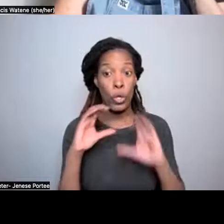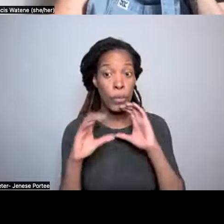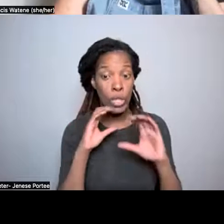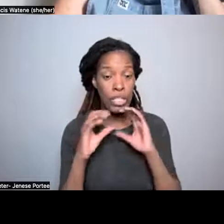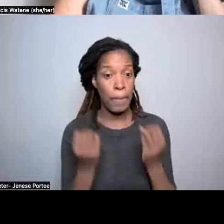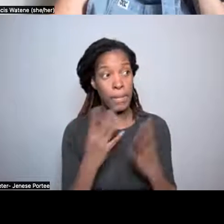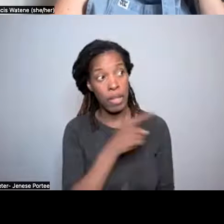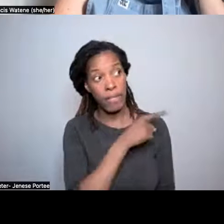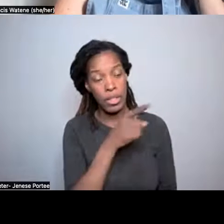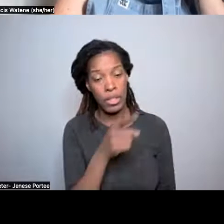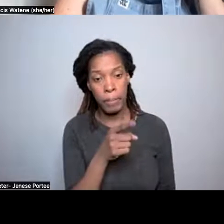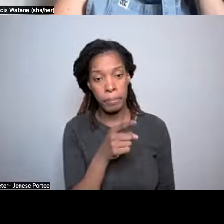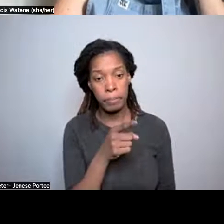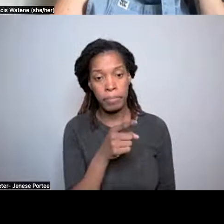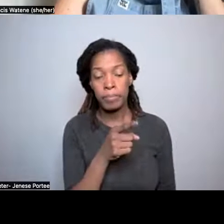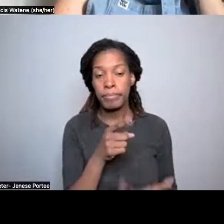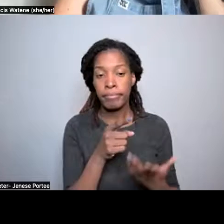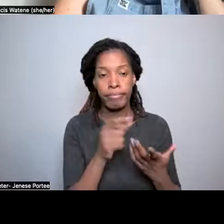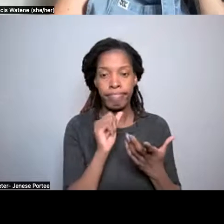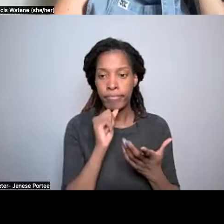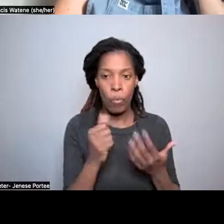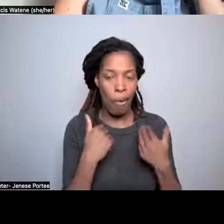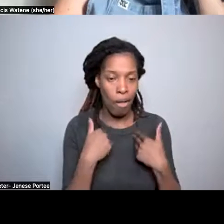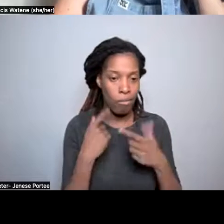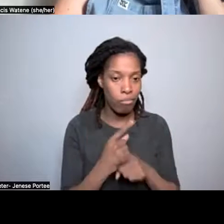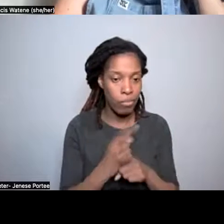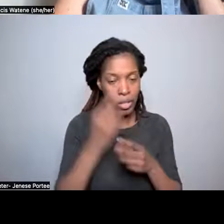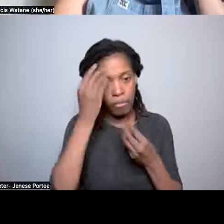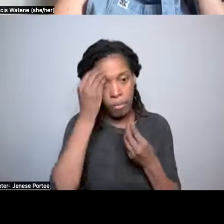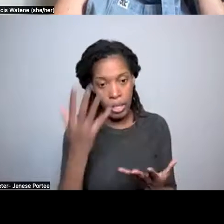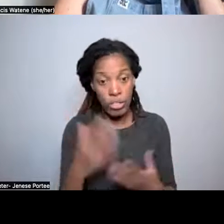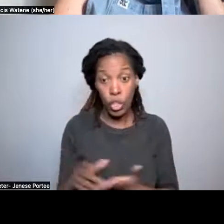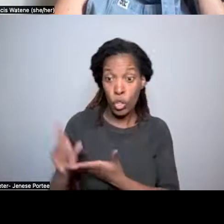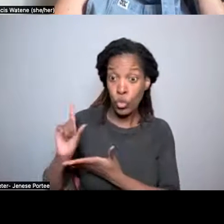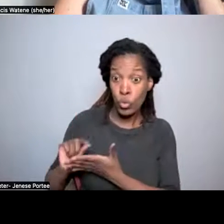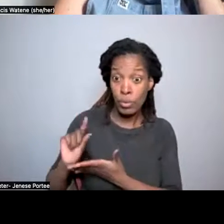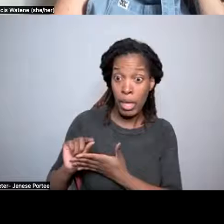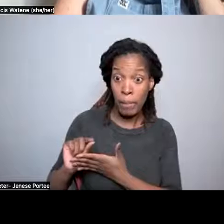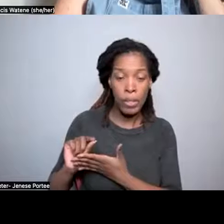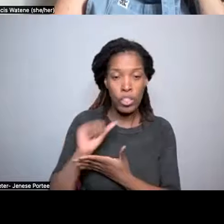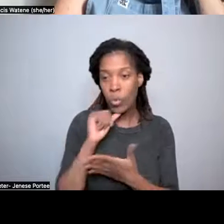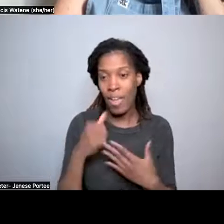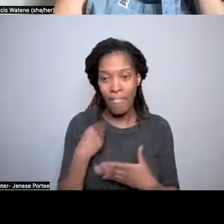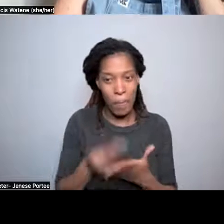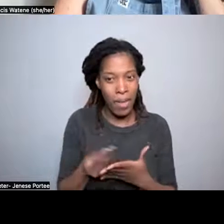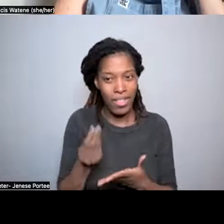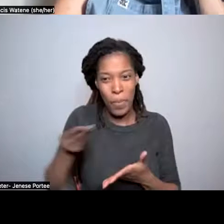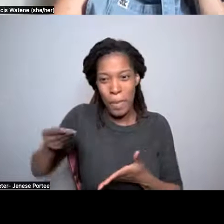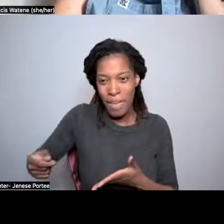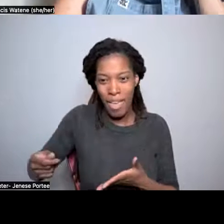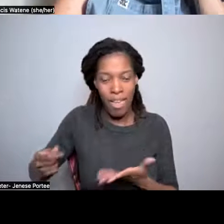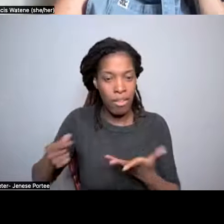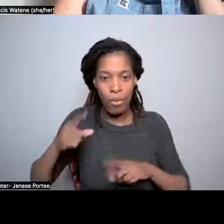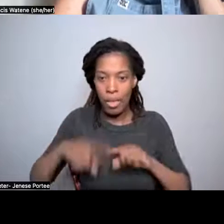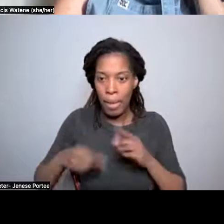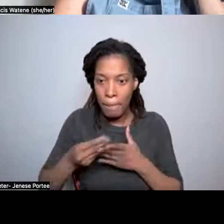them are denied information. Even the newspaper, you don't have cash to buy the newspaper, or you don't own